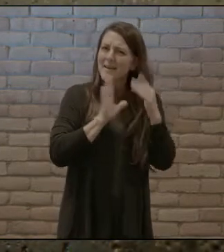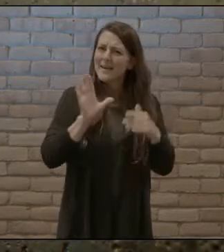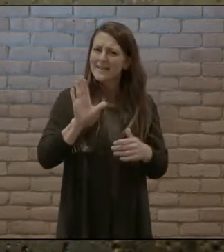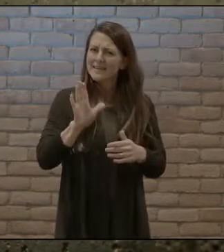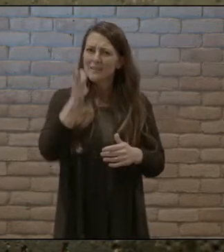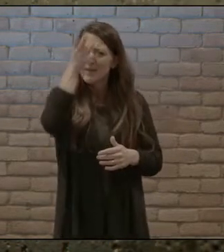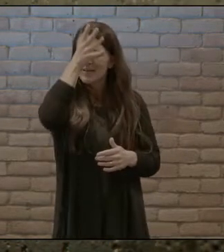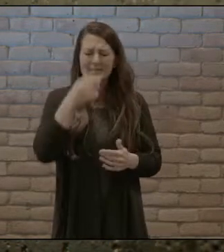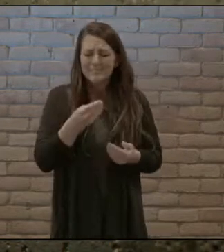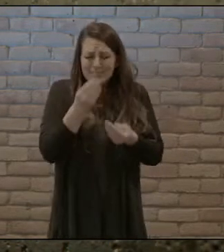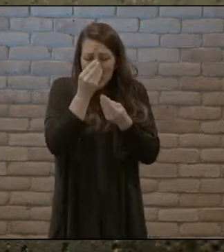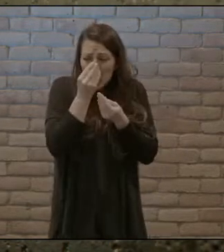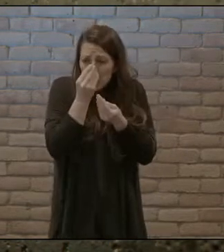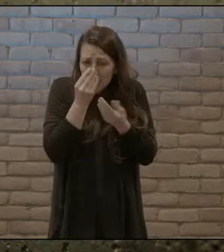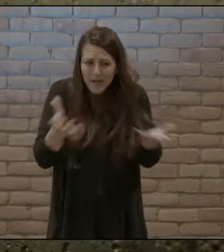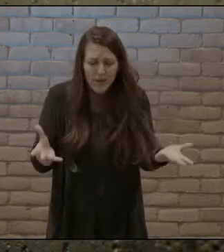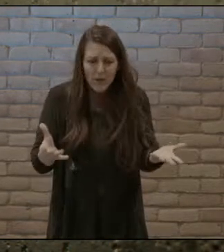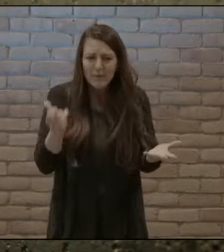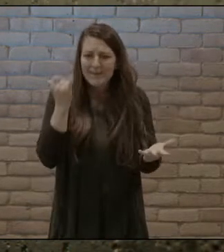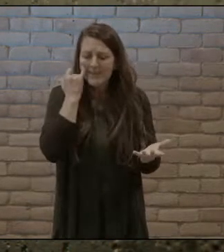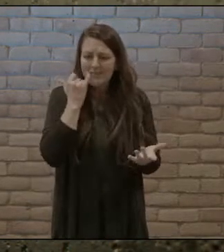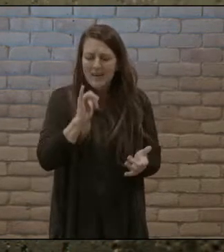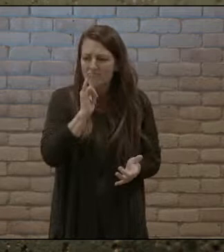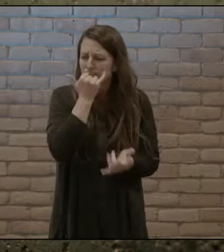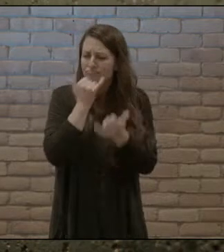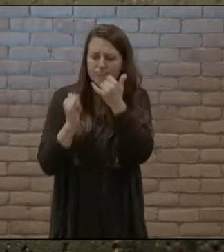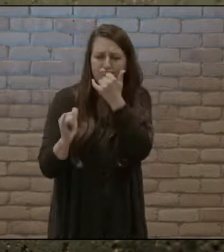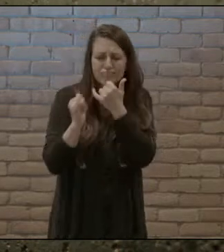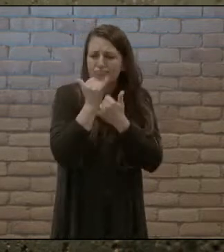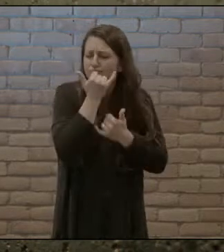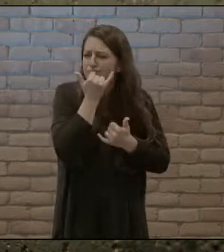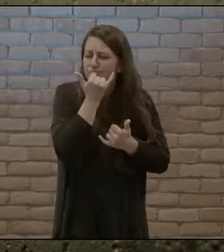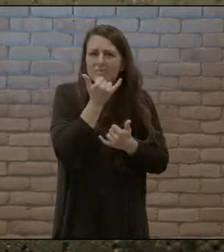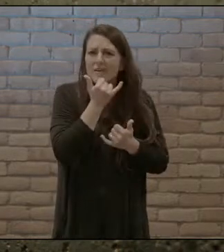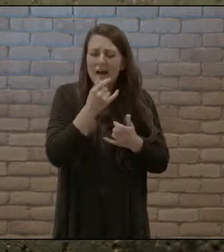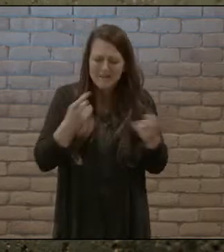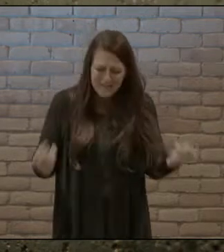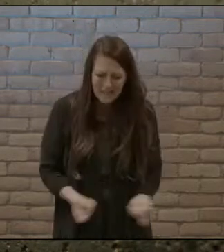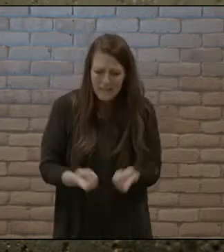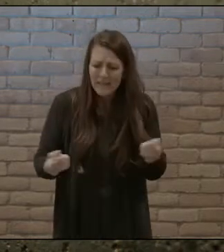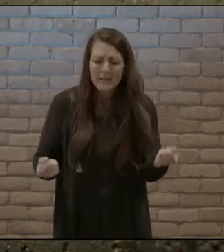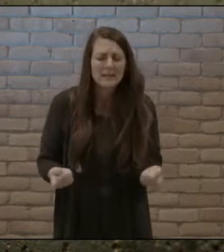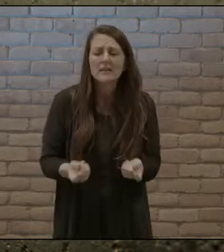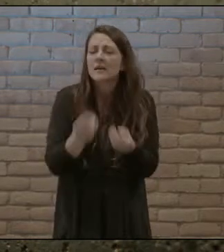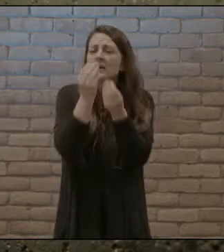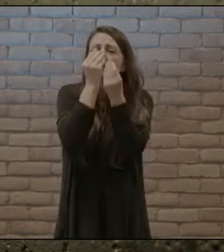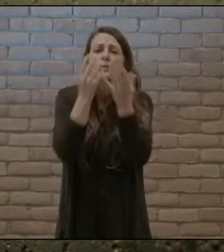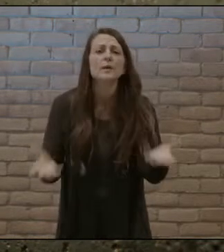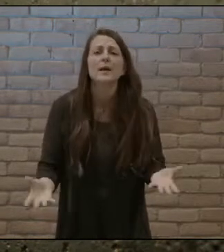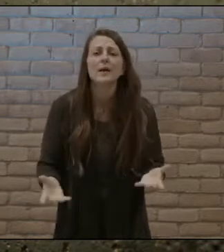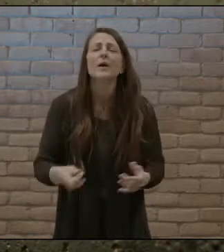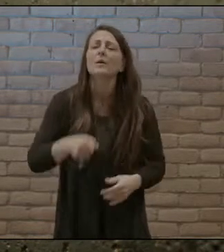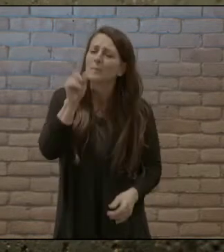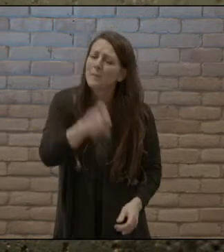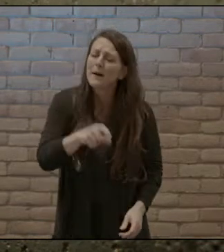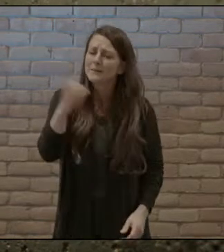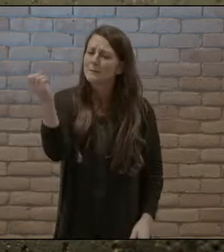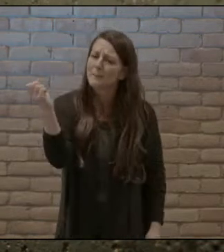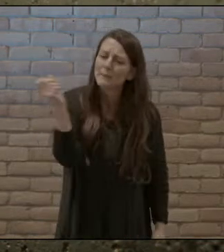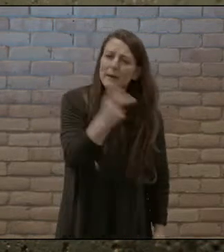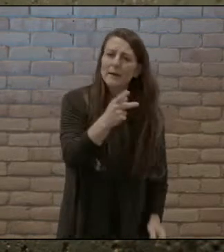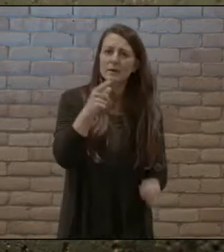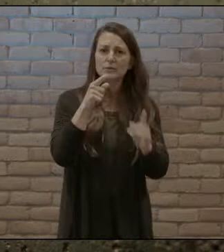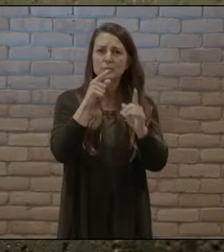I don't care how badly I've messed up. I don't care how much I've sinned. I've got to go back to my